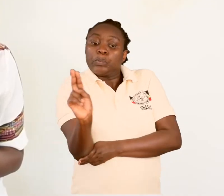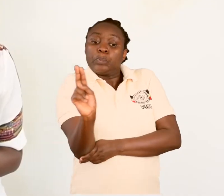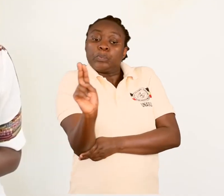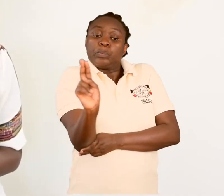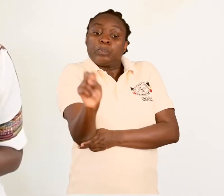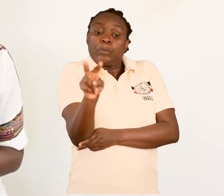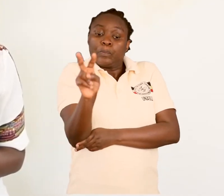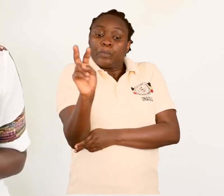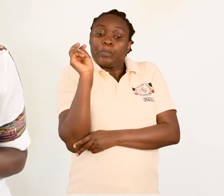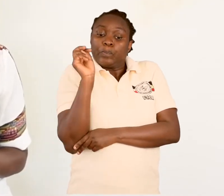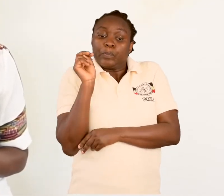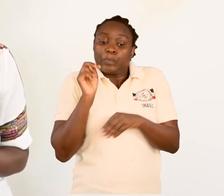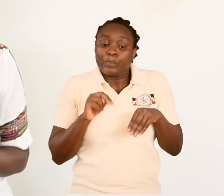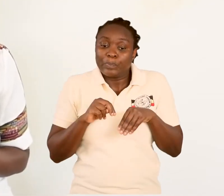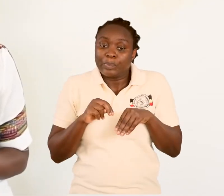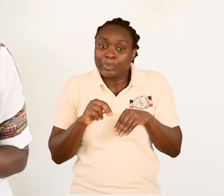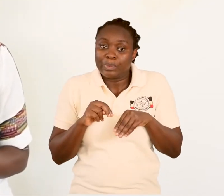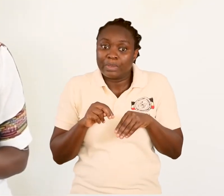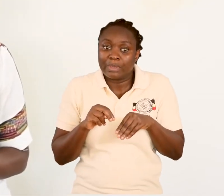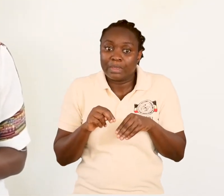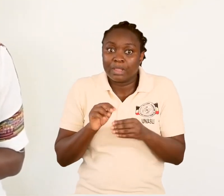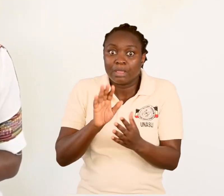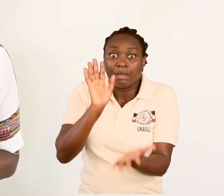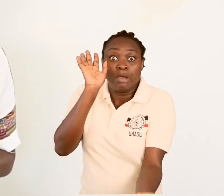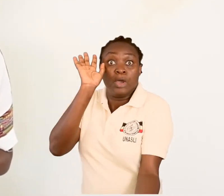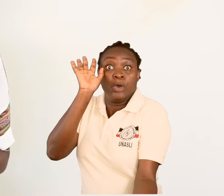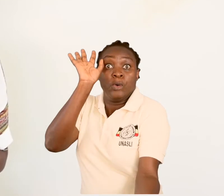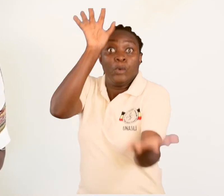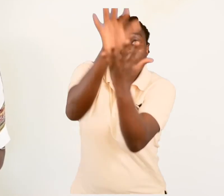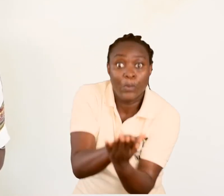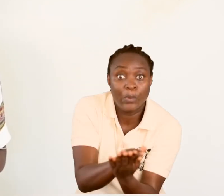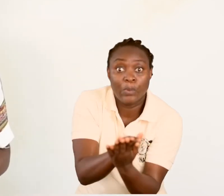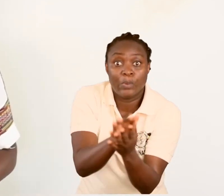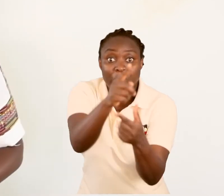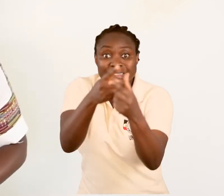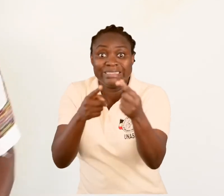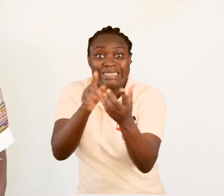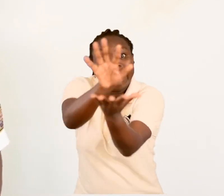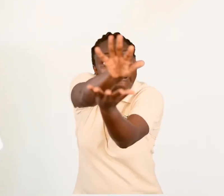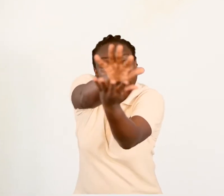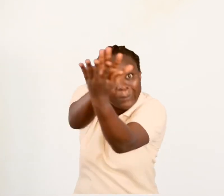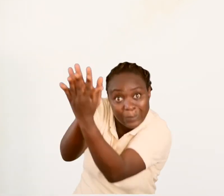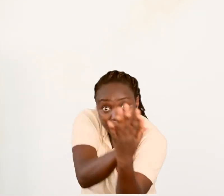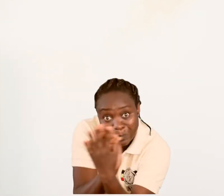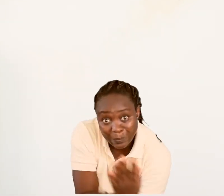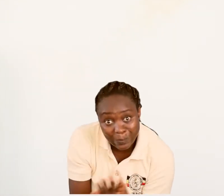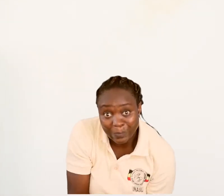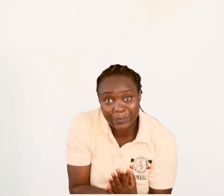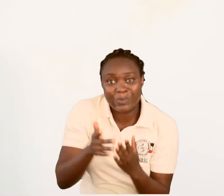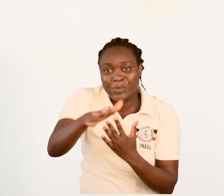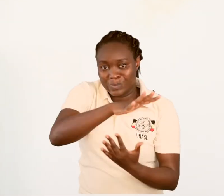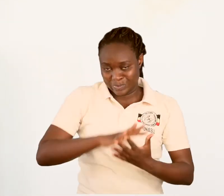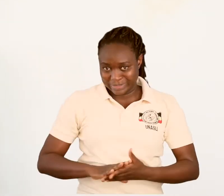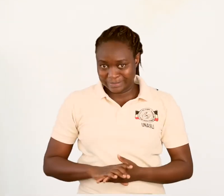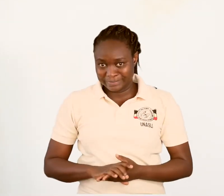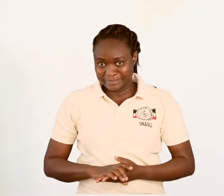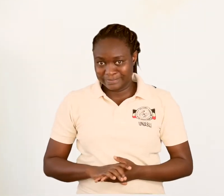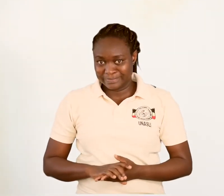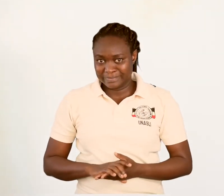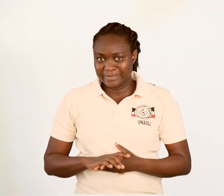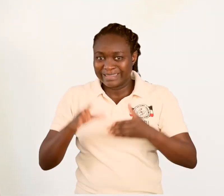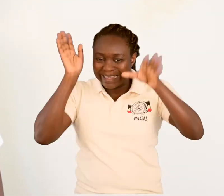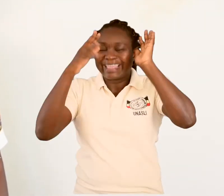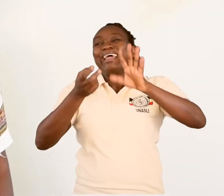Jump! Crocodile grabbed the stick and pulled it under water.